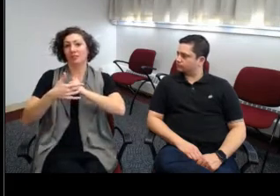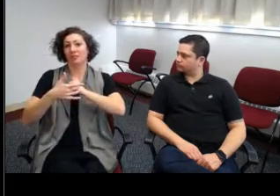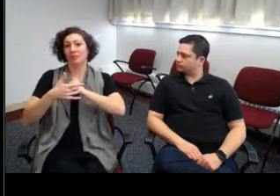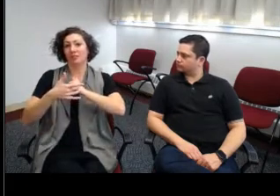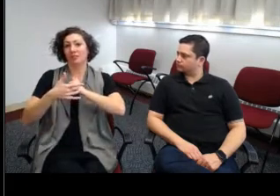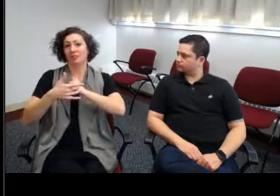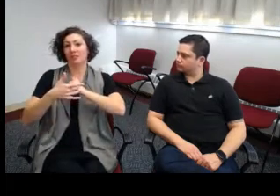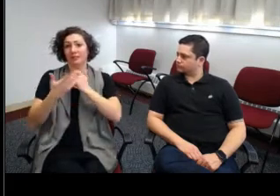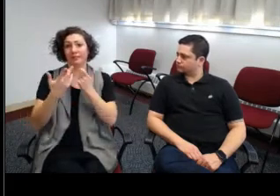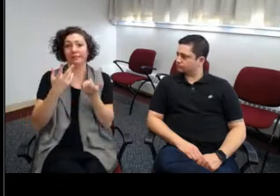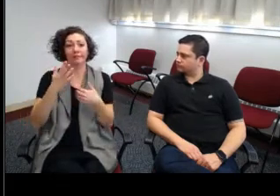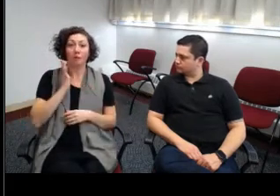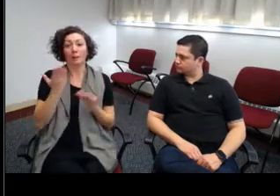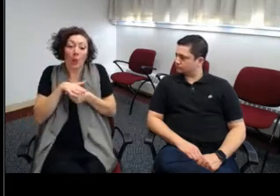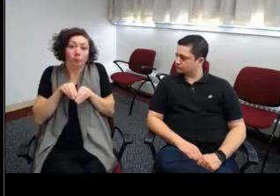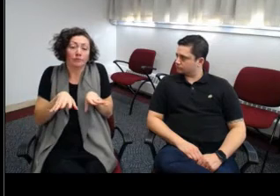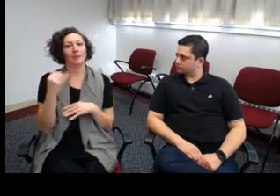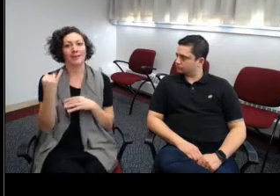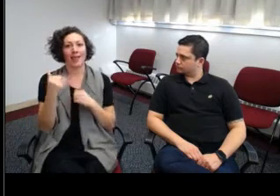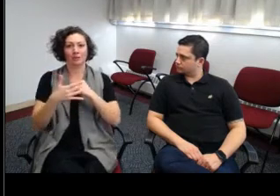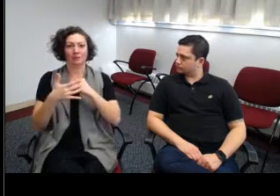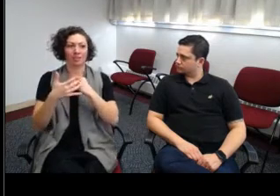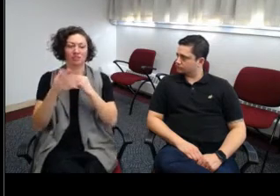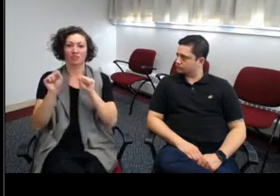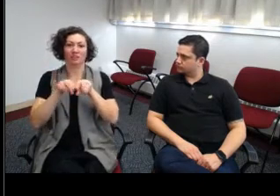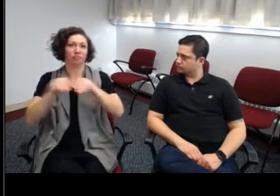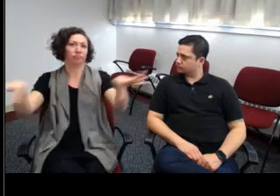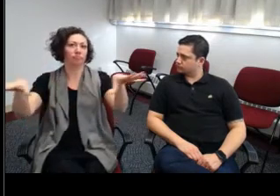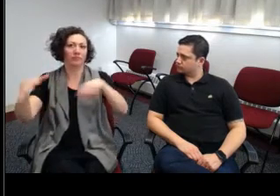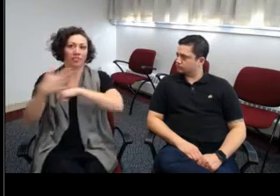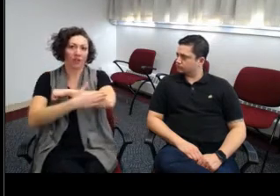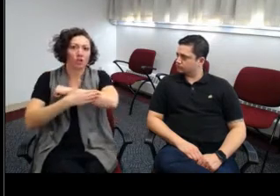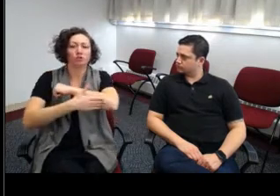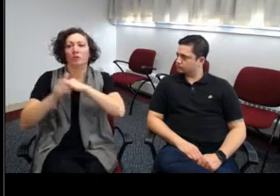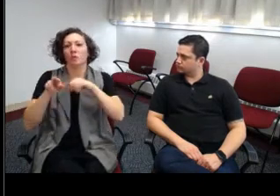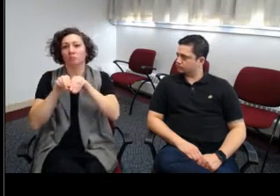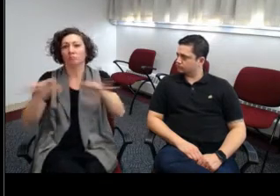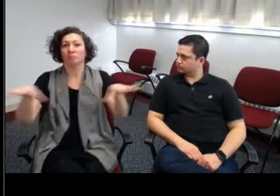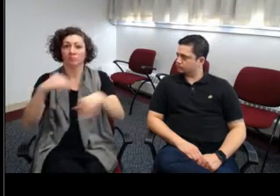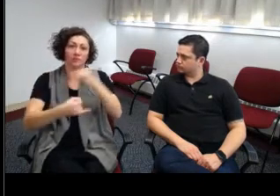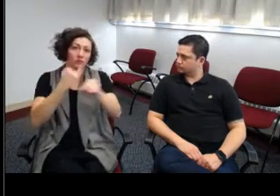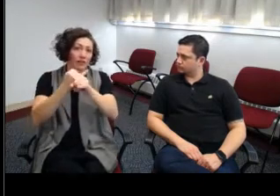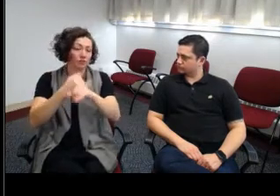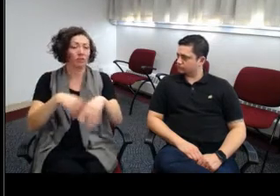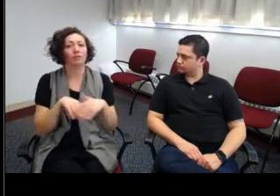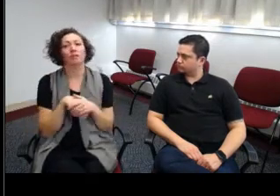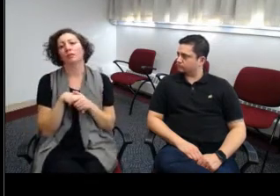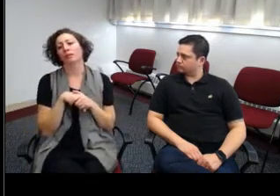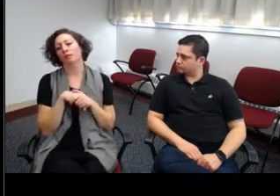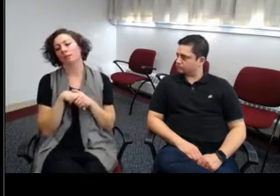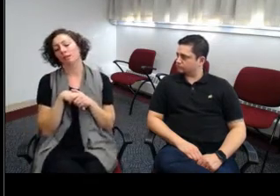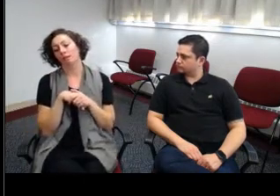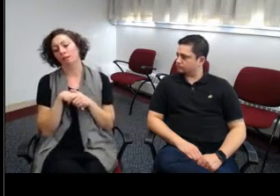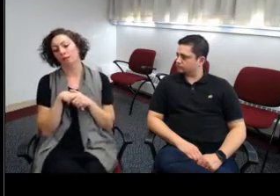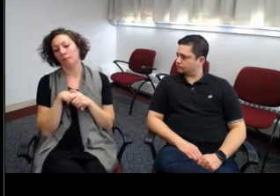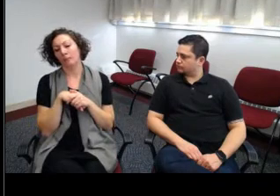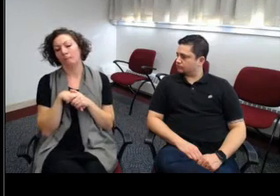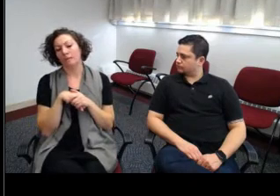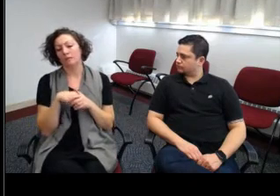with technology the way it is today. It might have been in the old days that word just got around town. Now it can